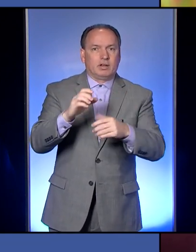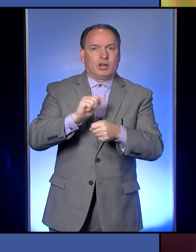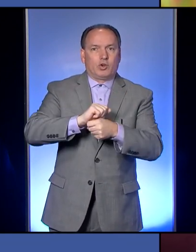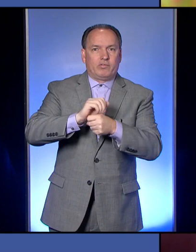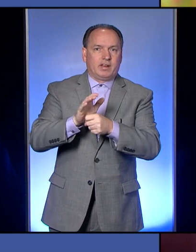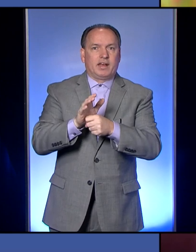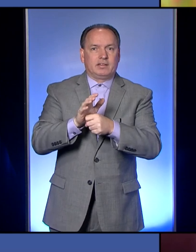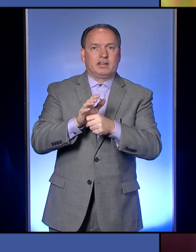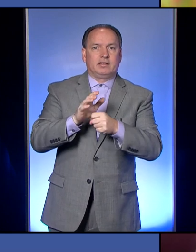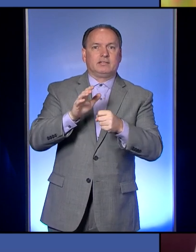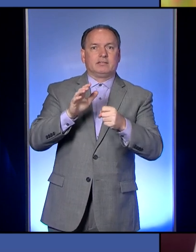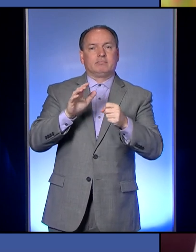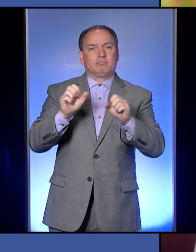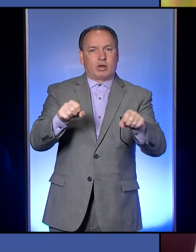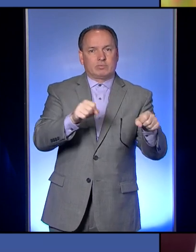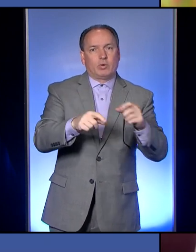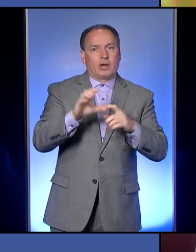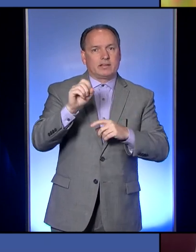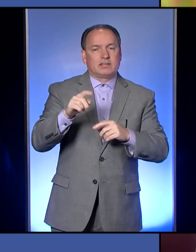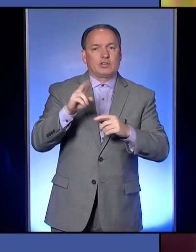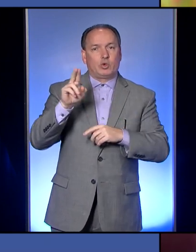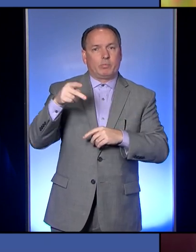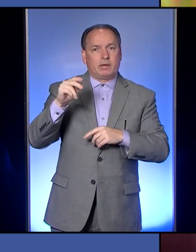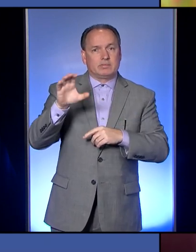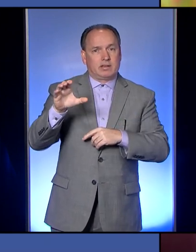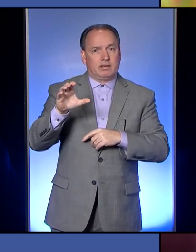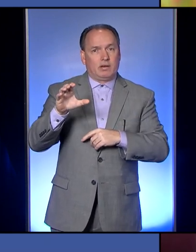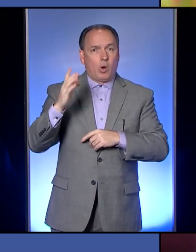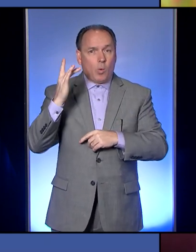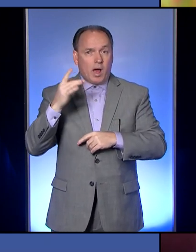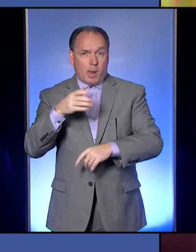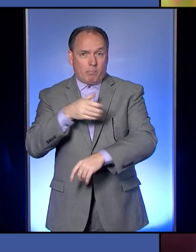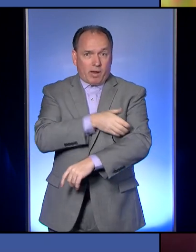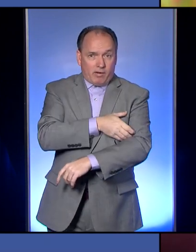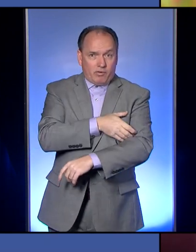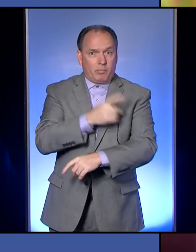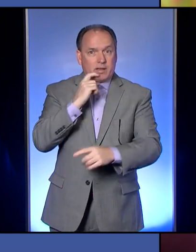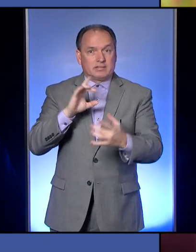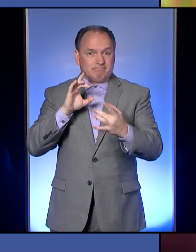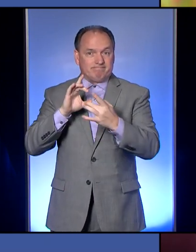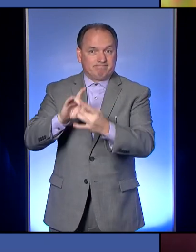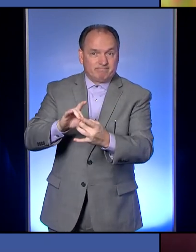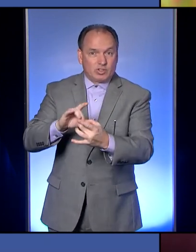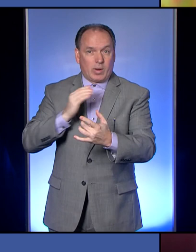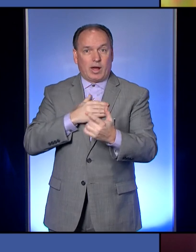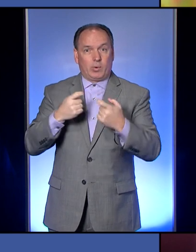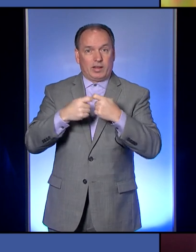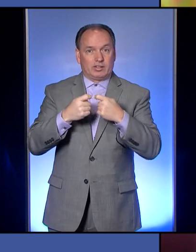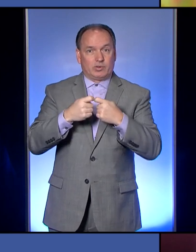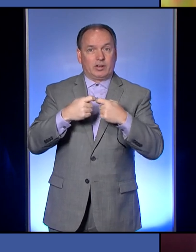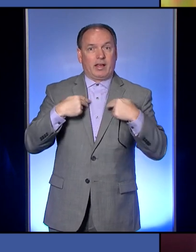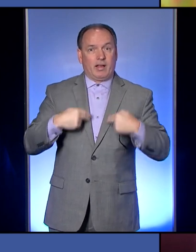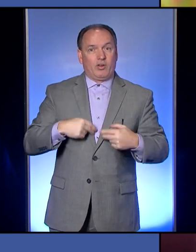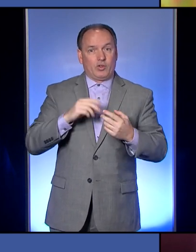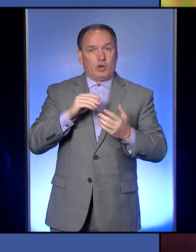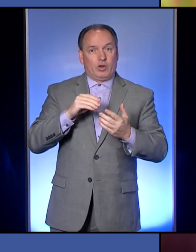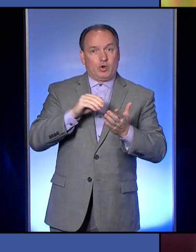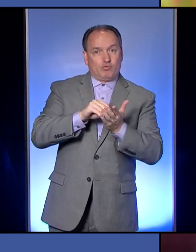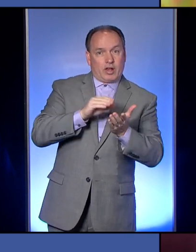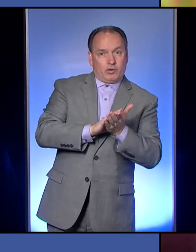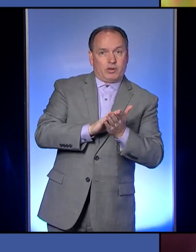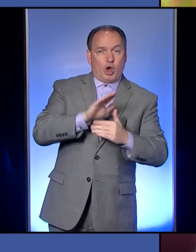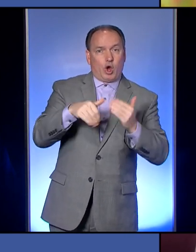UPMC hospitals. What makes this powerful is that it's integrated into our electronic health record at all